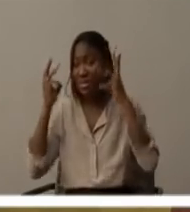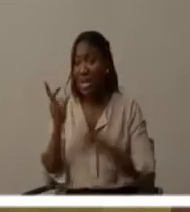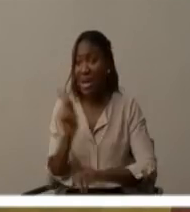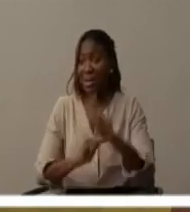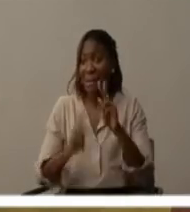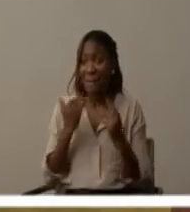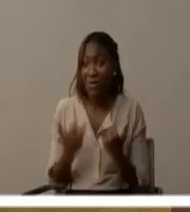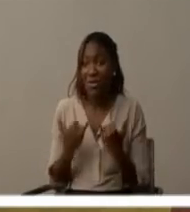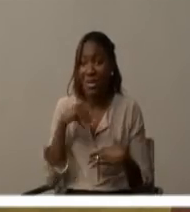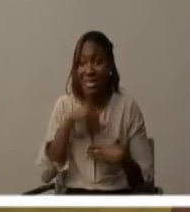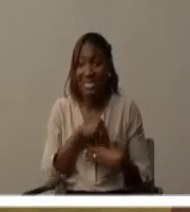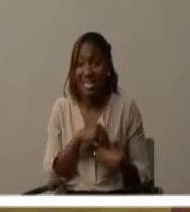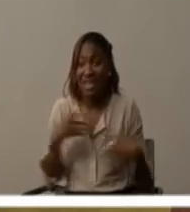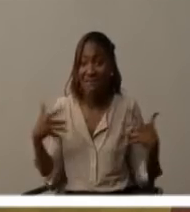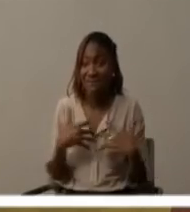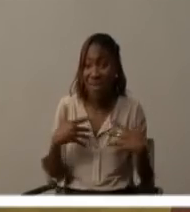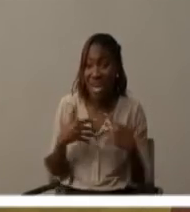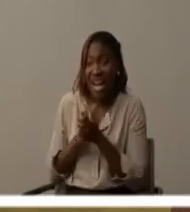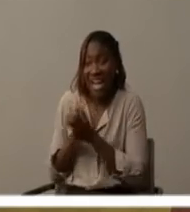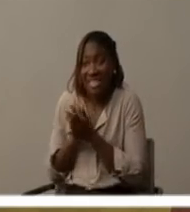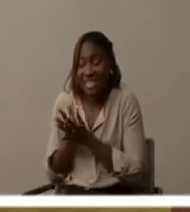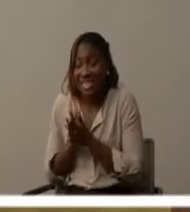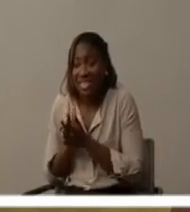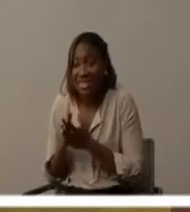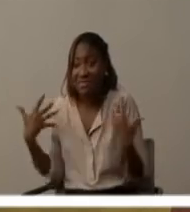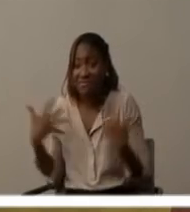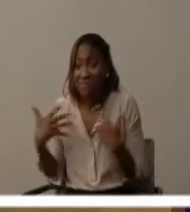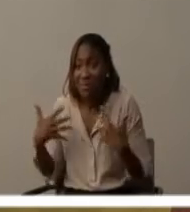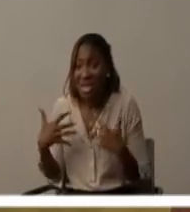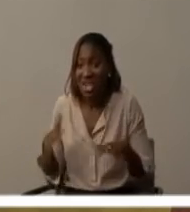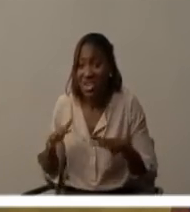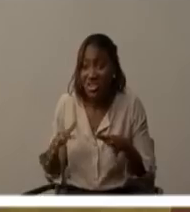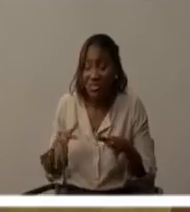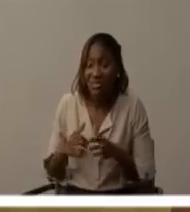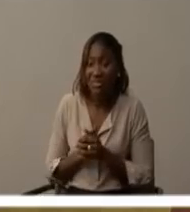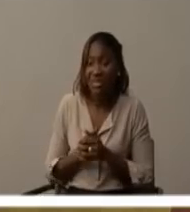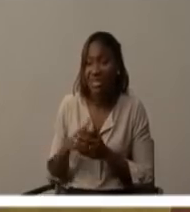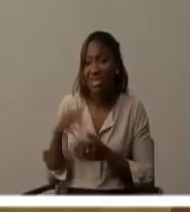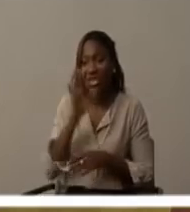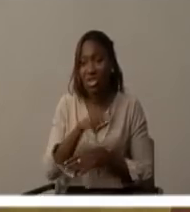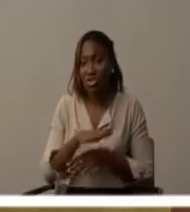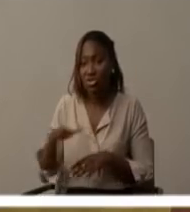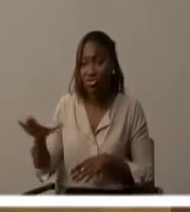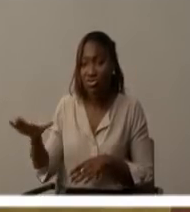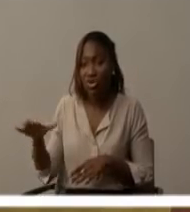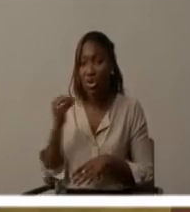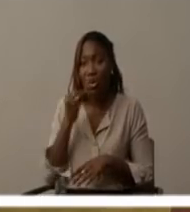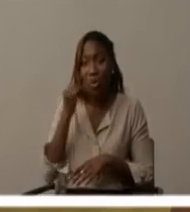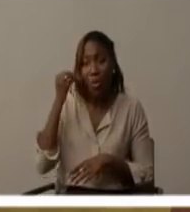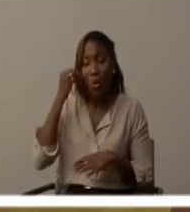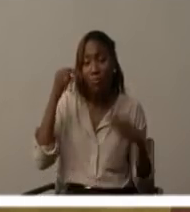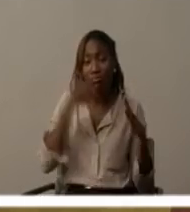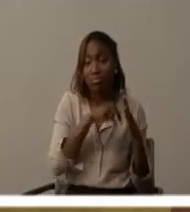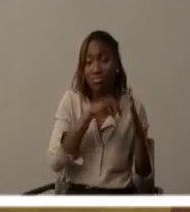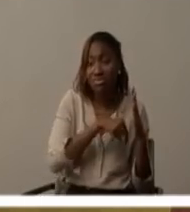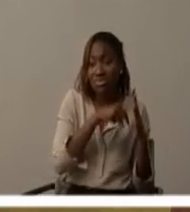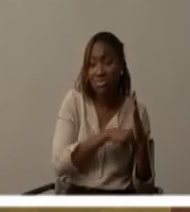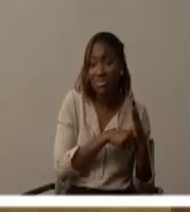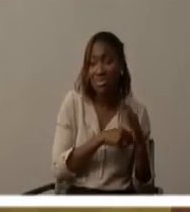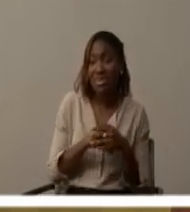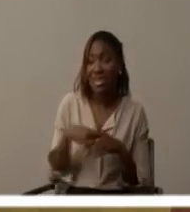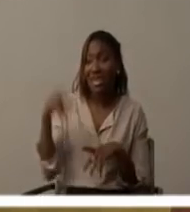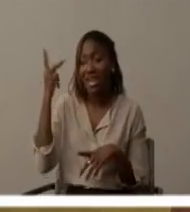now fearful, anxious. Cabin fever has already set in for the children who have been home now a couple of weeks, and the parents who have